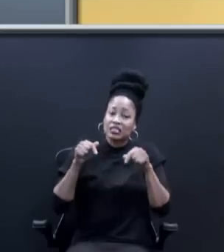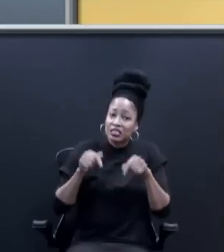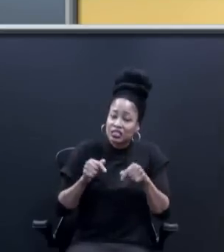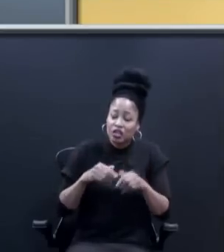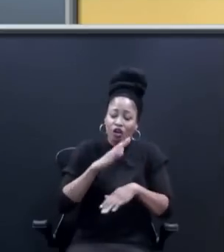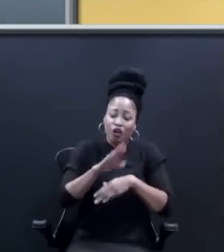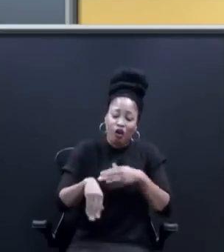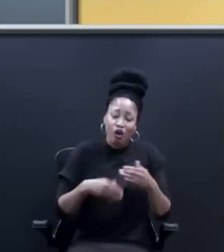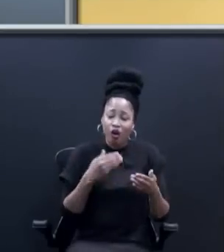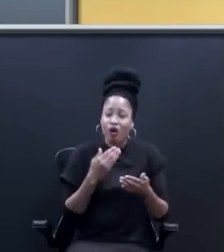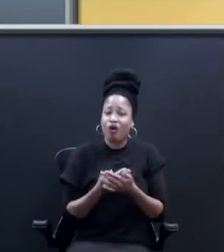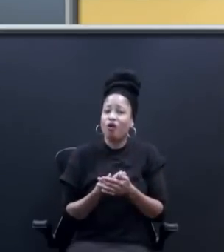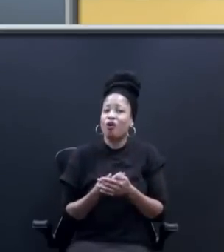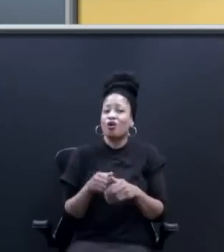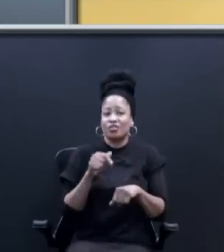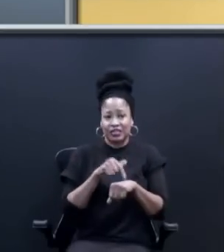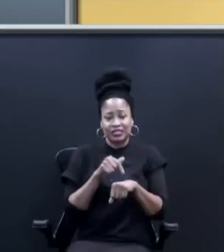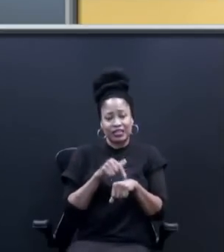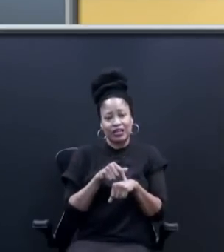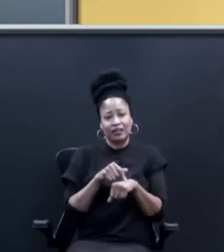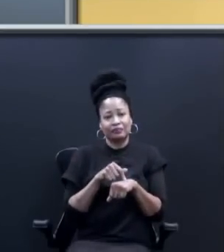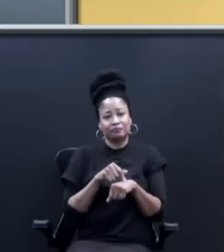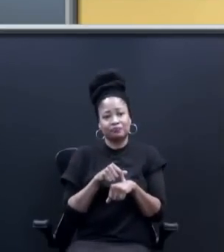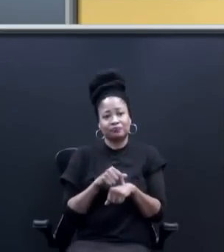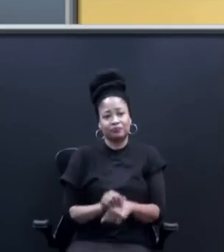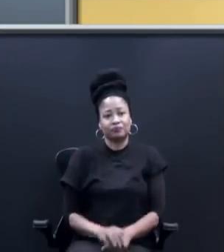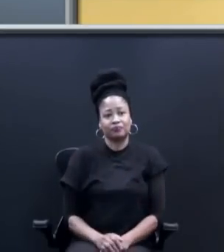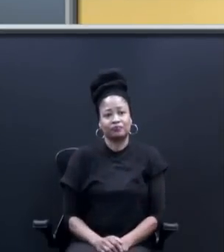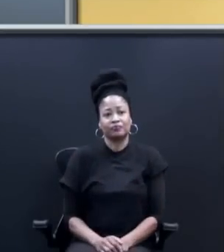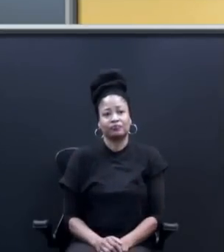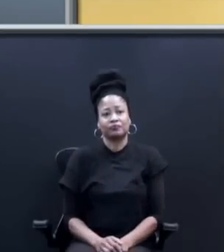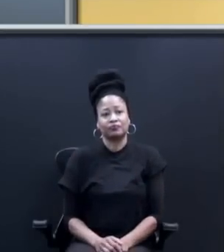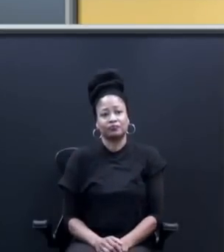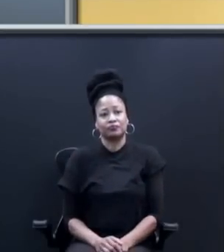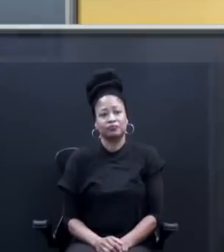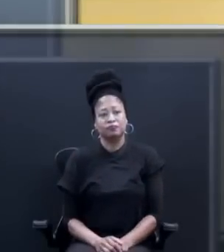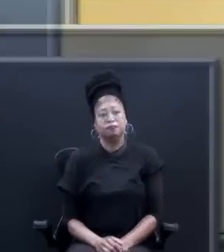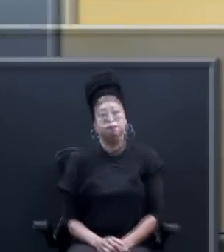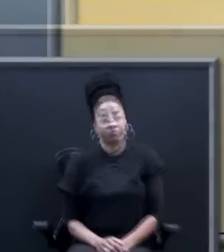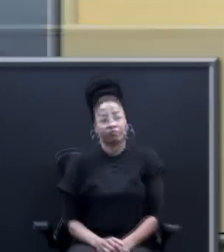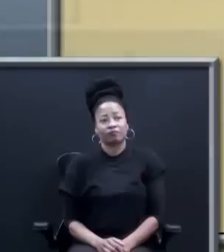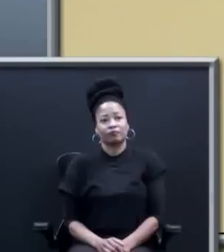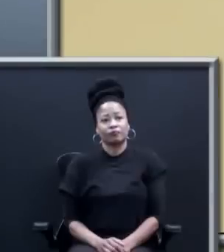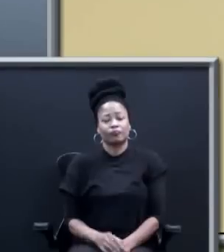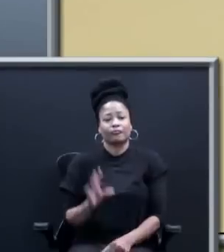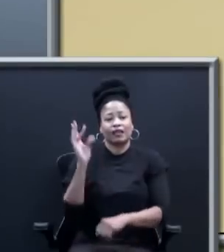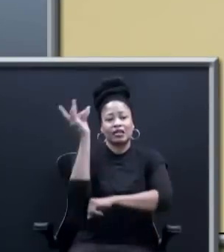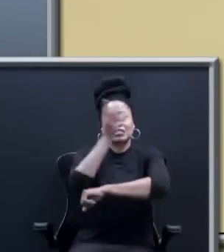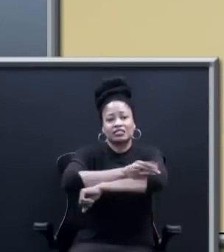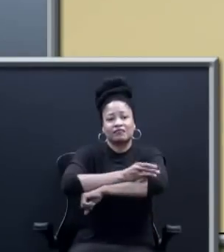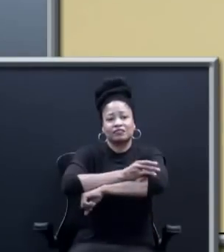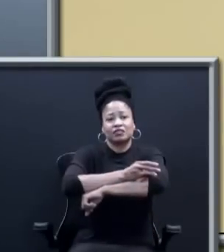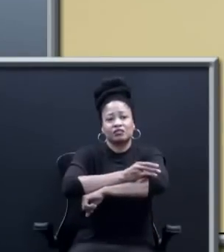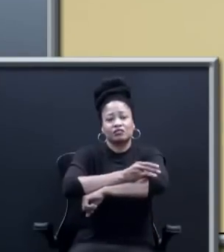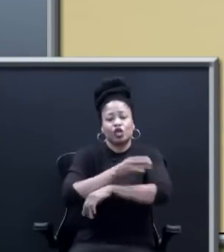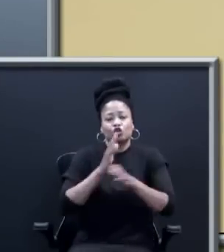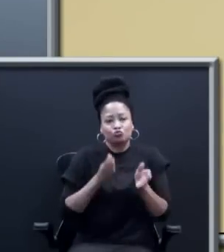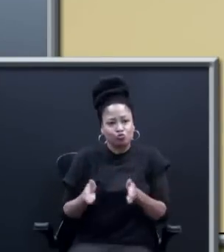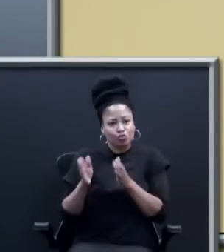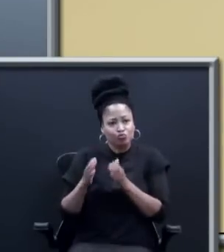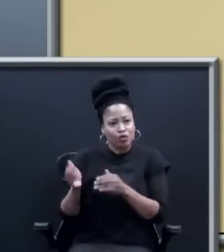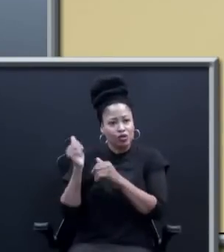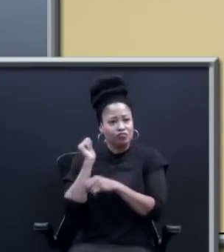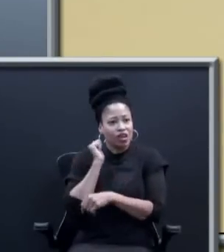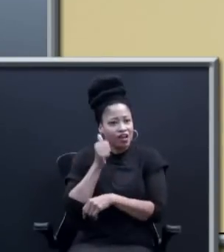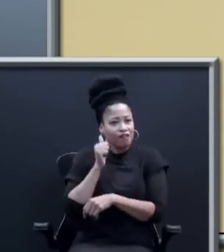25. Ezekiel 43 and verse 25. Okay, read it. 7 days shalt thou prepare every day a